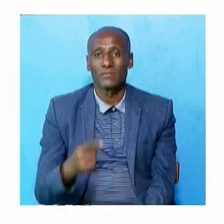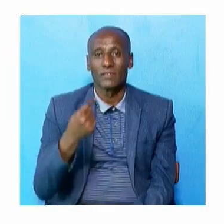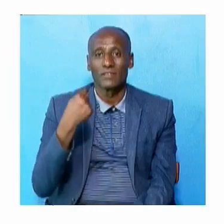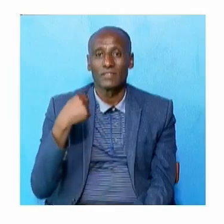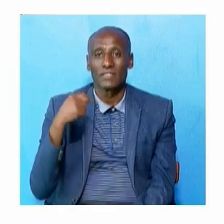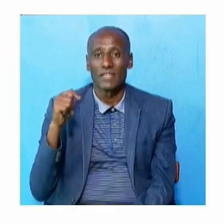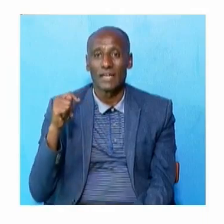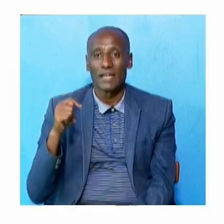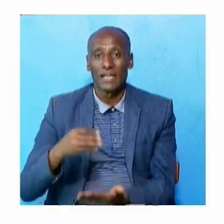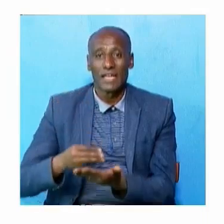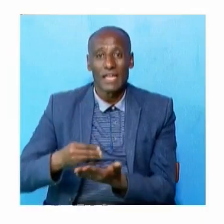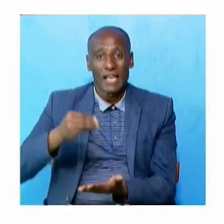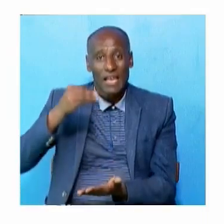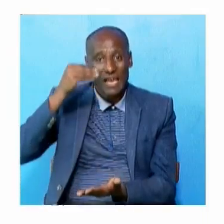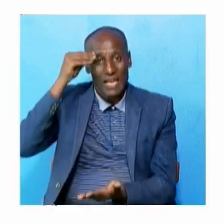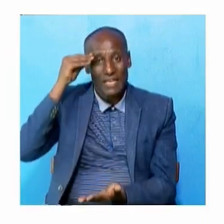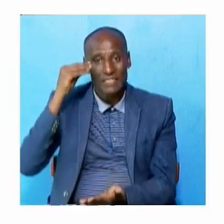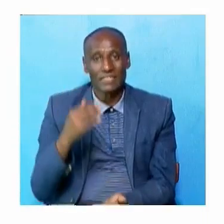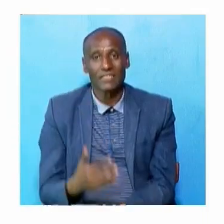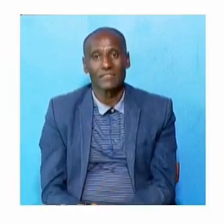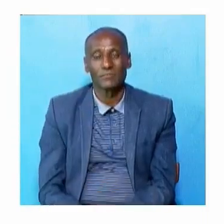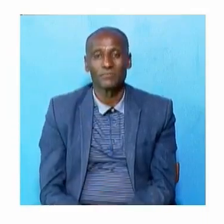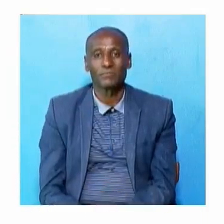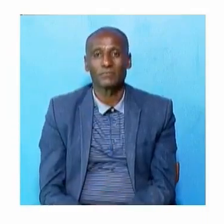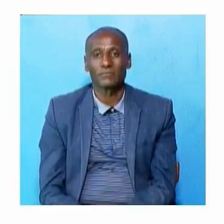the lesson